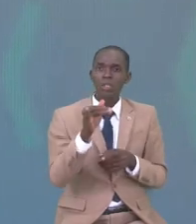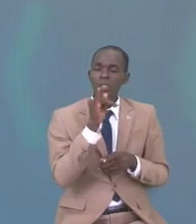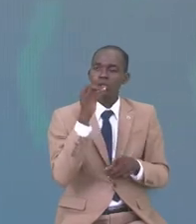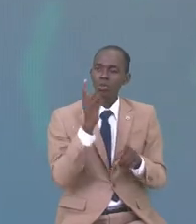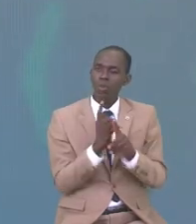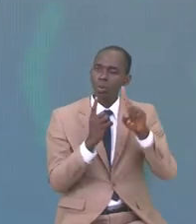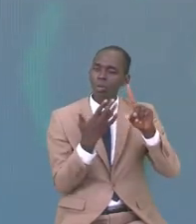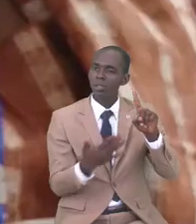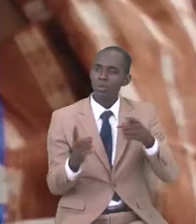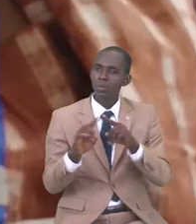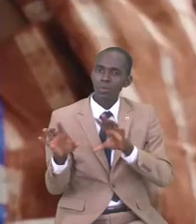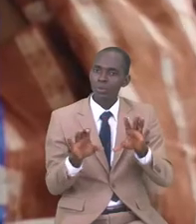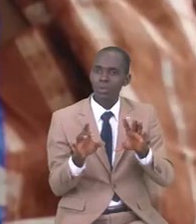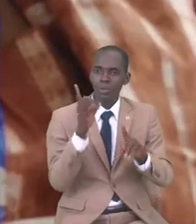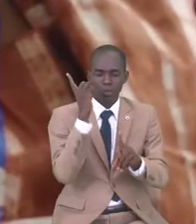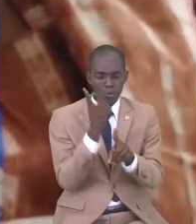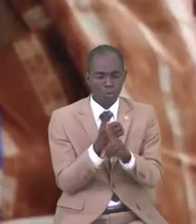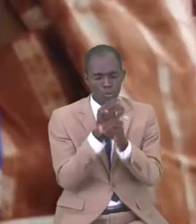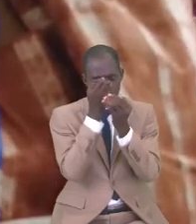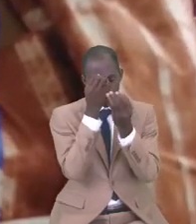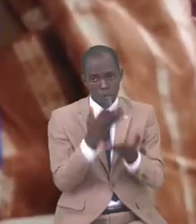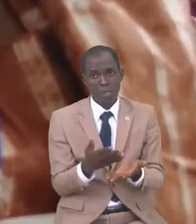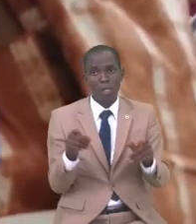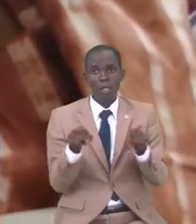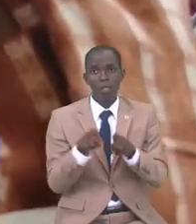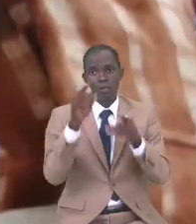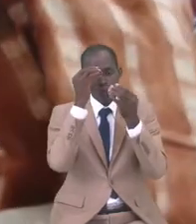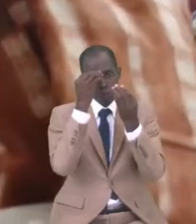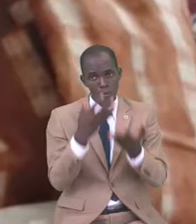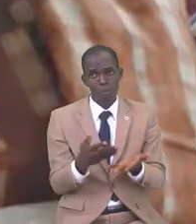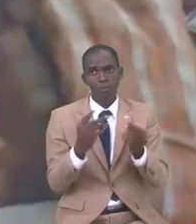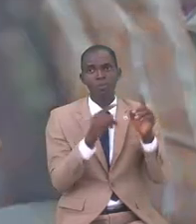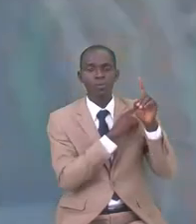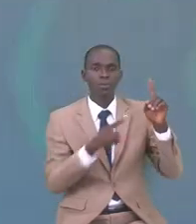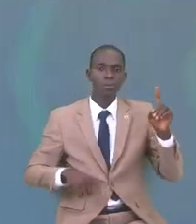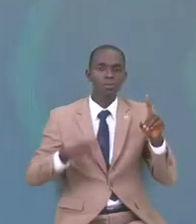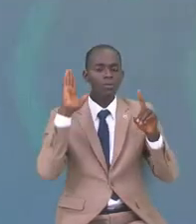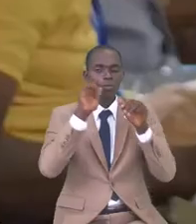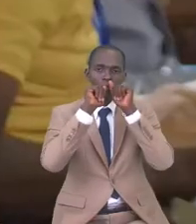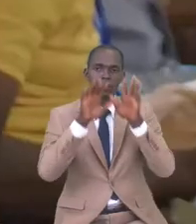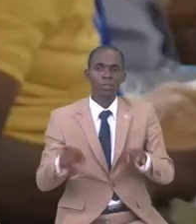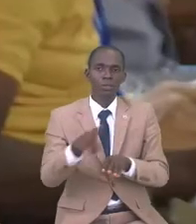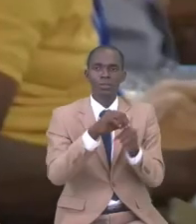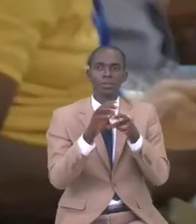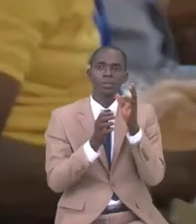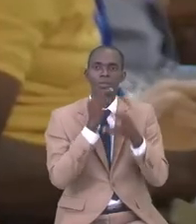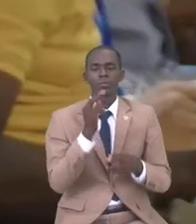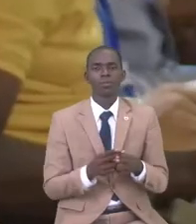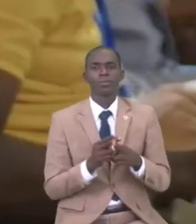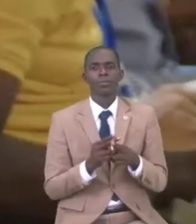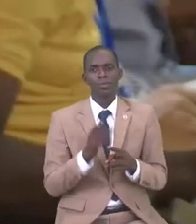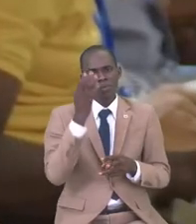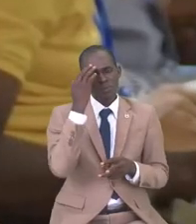do, just obey. And as you obey, the Lord will bless you. Yes. You know,